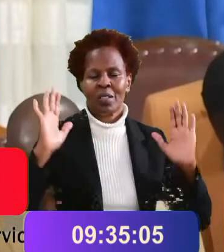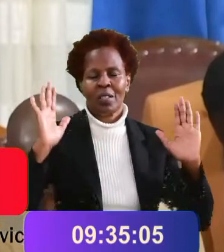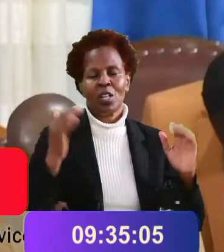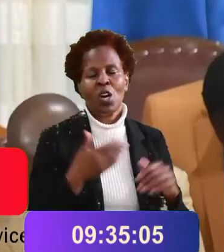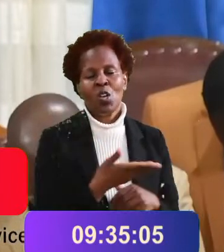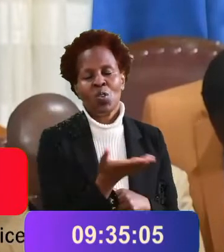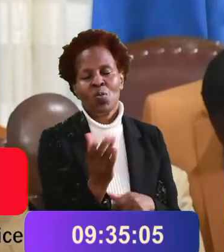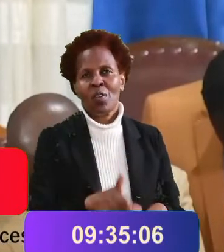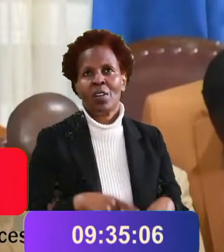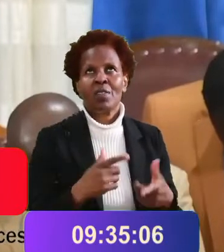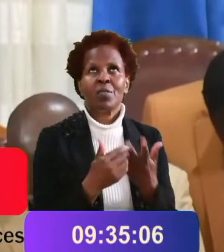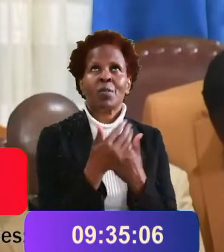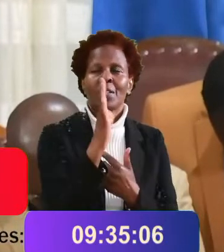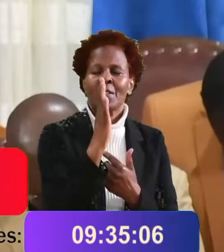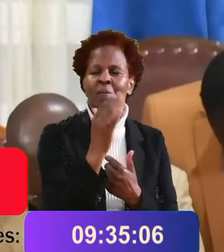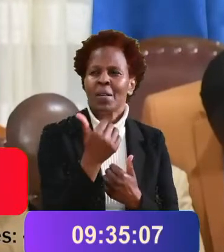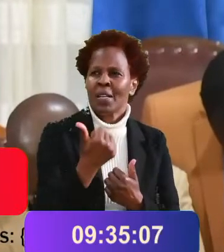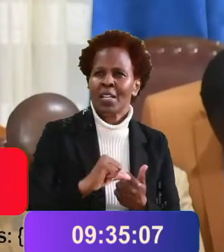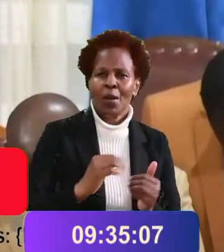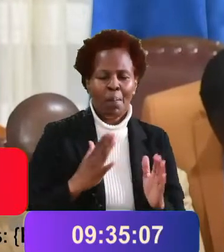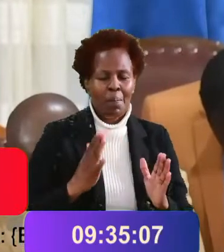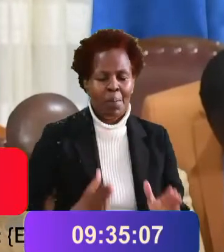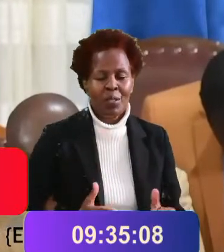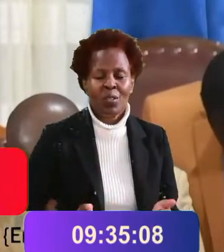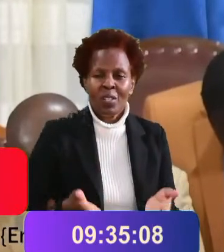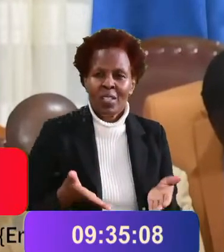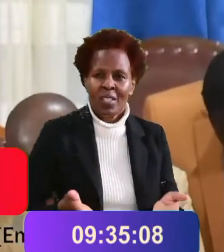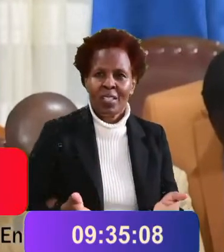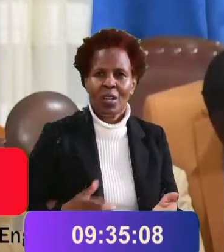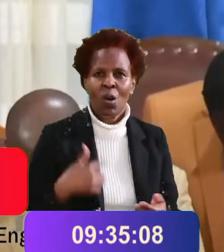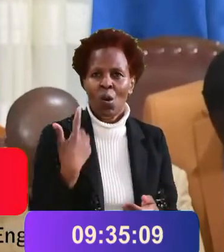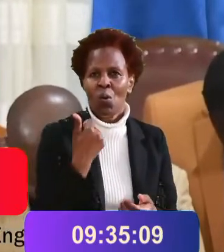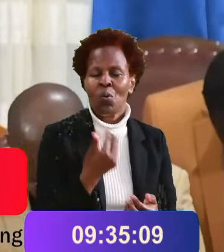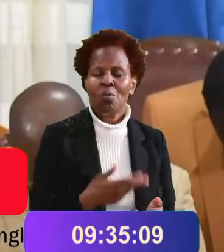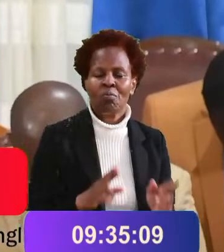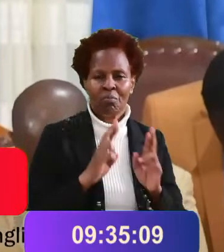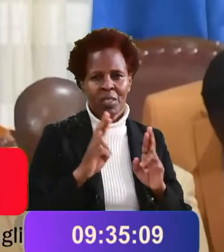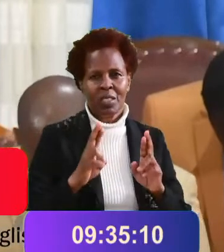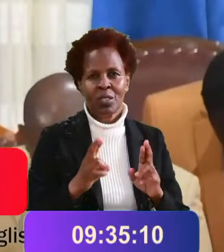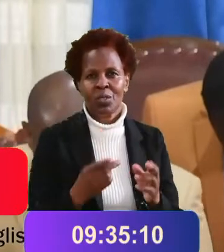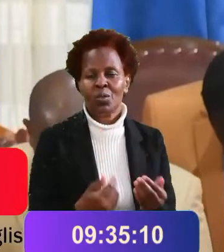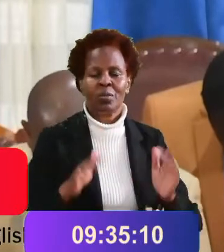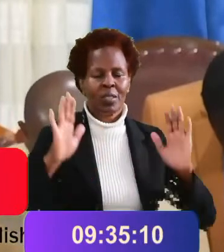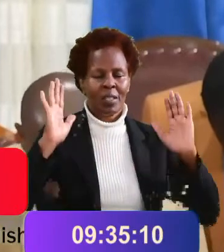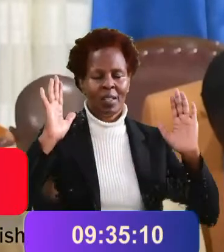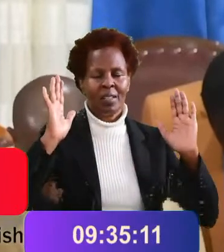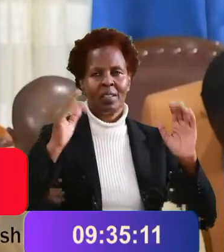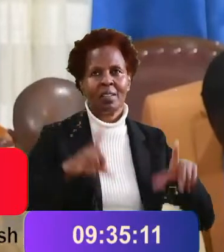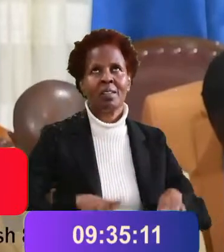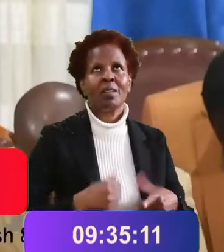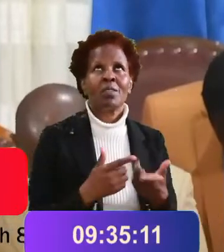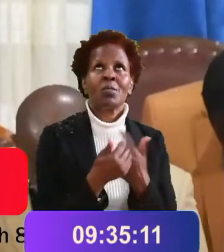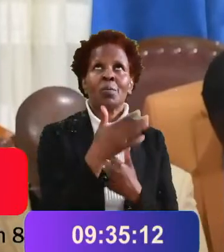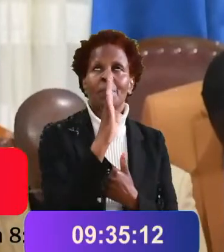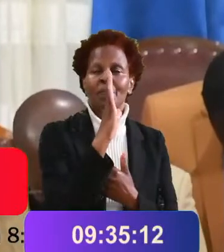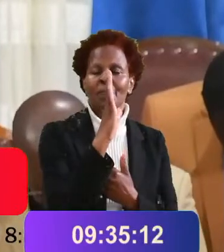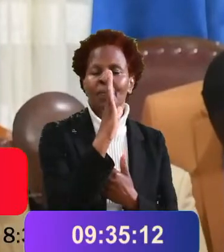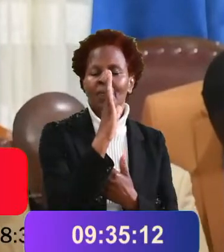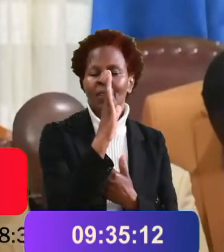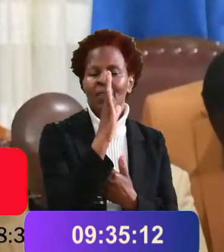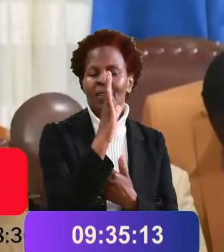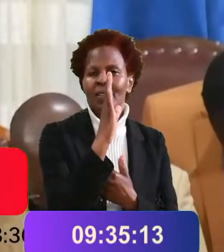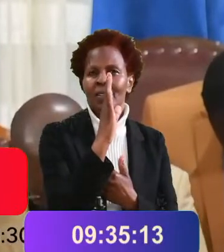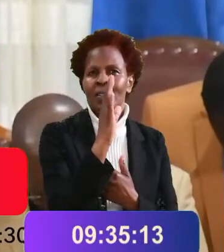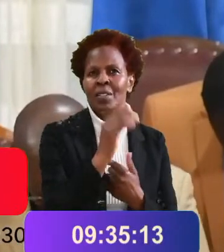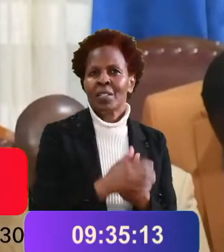If you're here and you're saying, I want to surrender my life today to the Lord Jesus Christ, just lift up your hand.